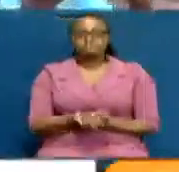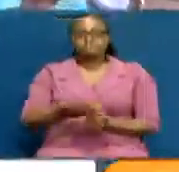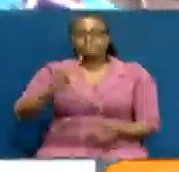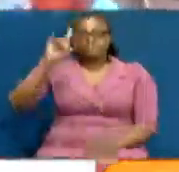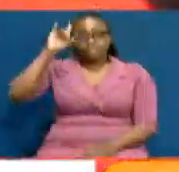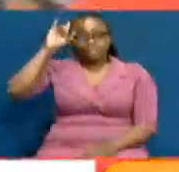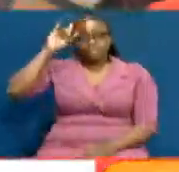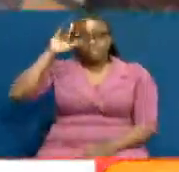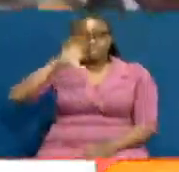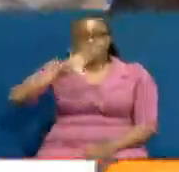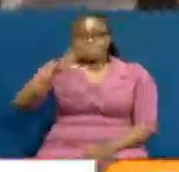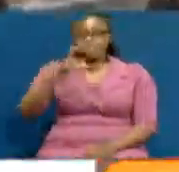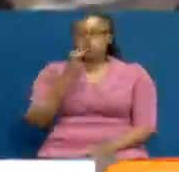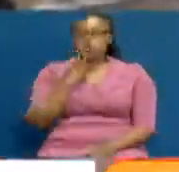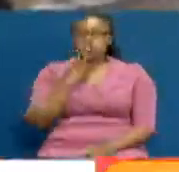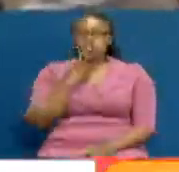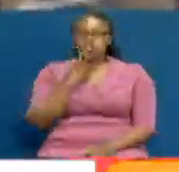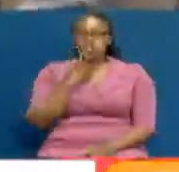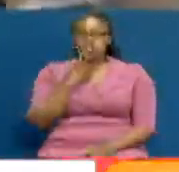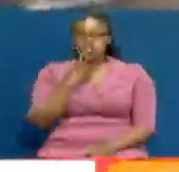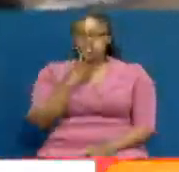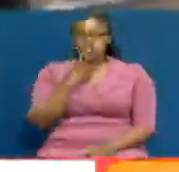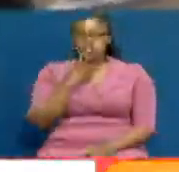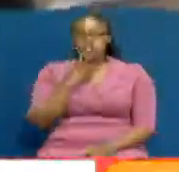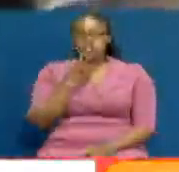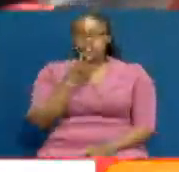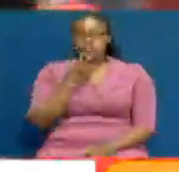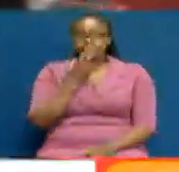Nyandarua County on Tuesday.